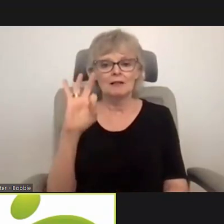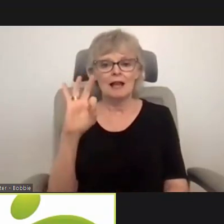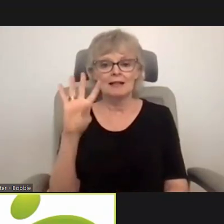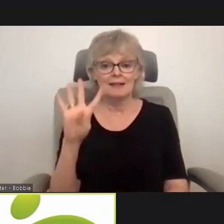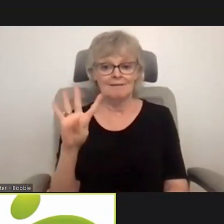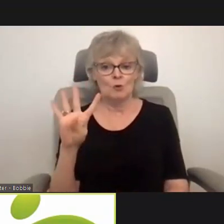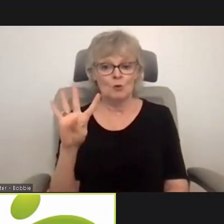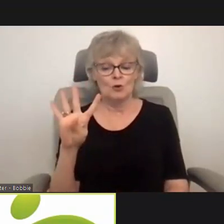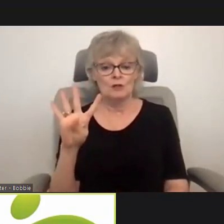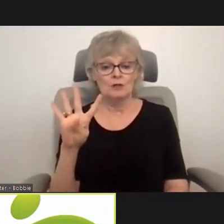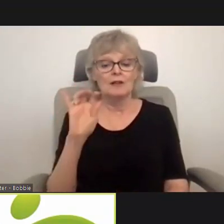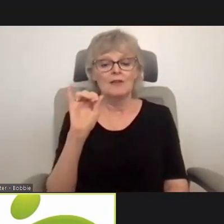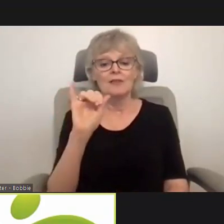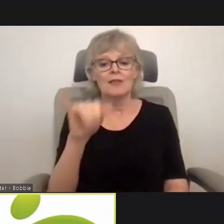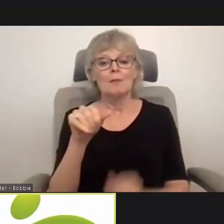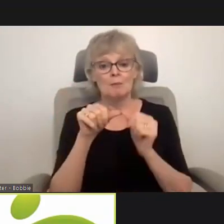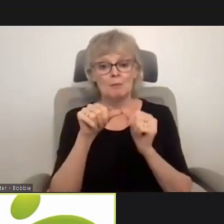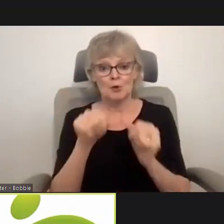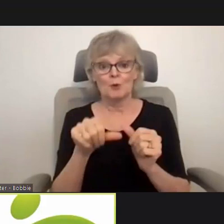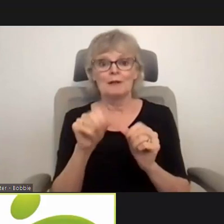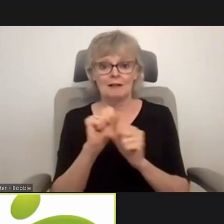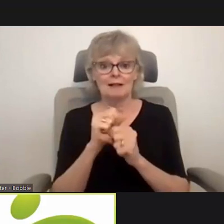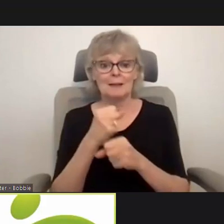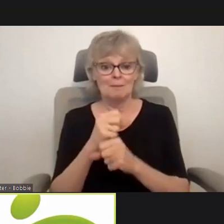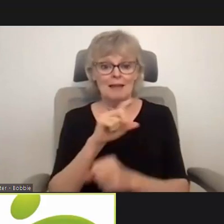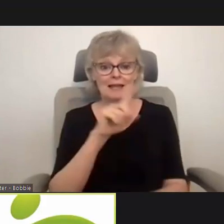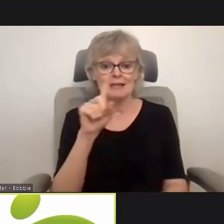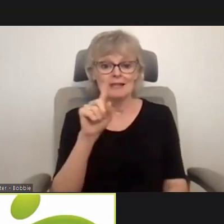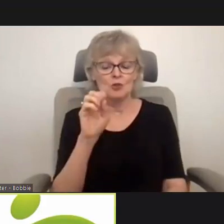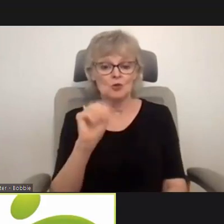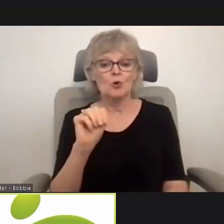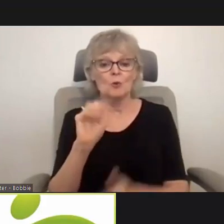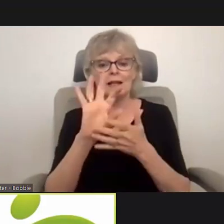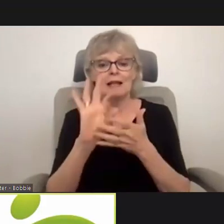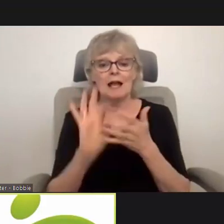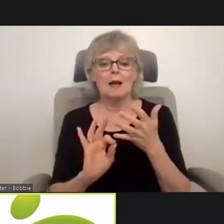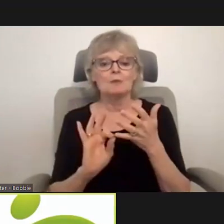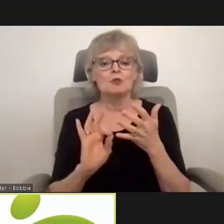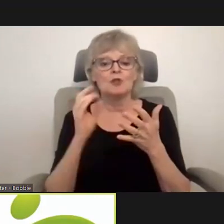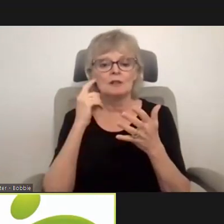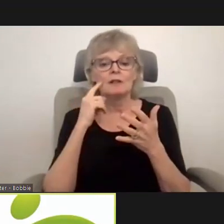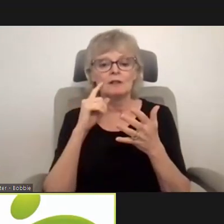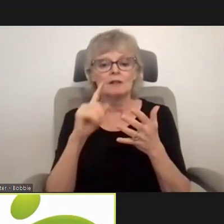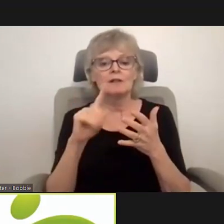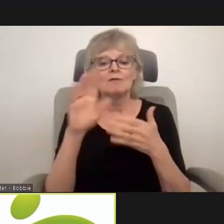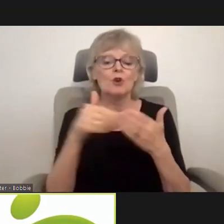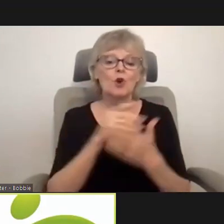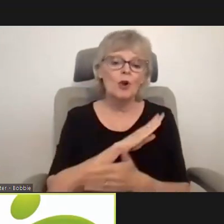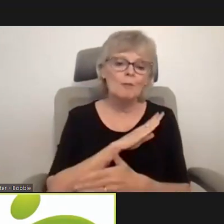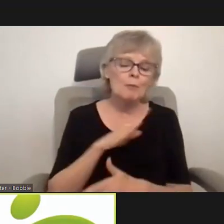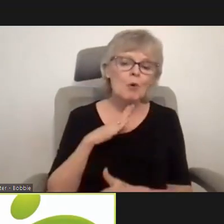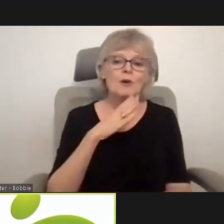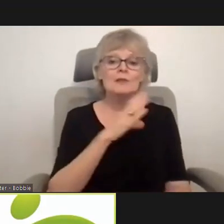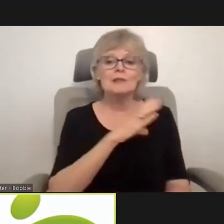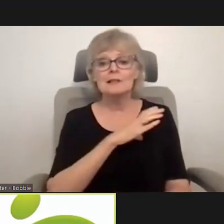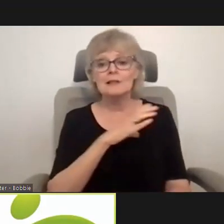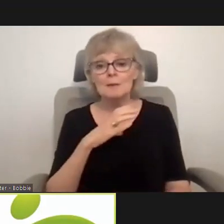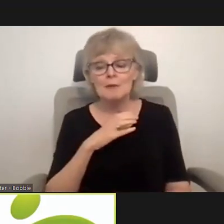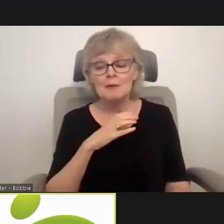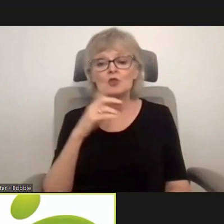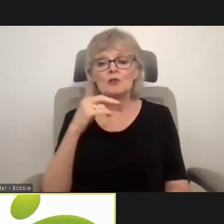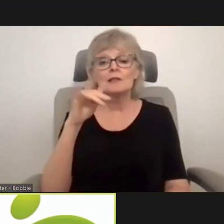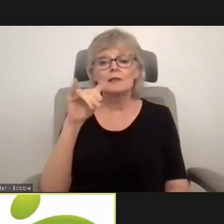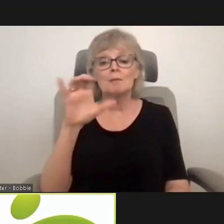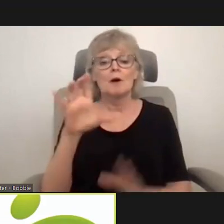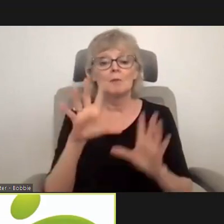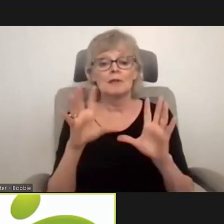which permanently makes Zoom an option for all boards, commissions, public bodies in Delaware. So that